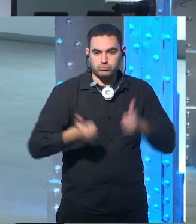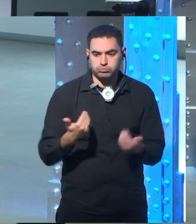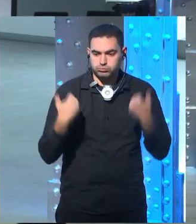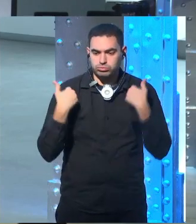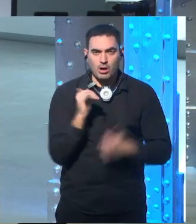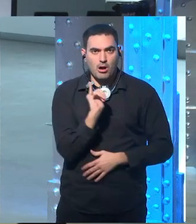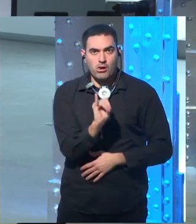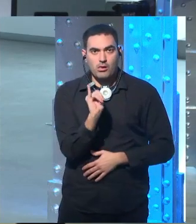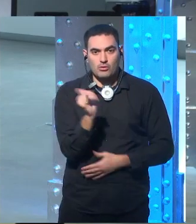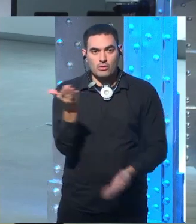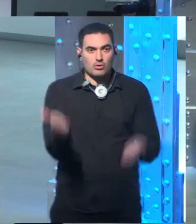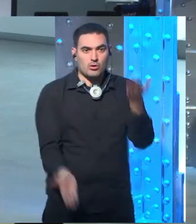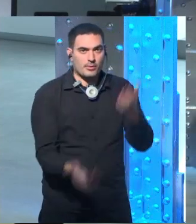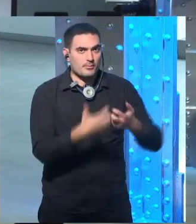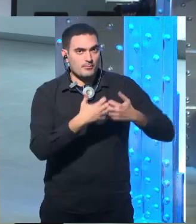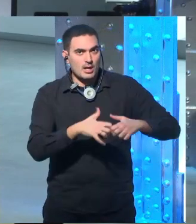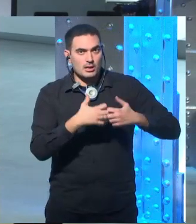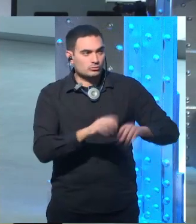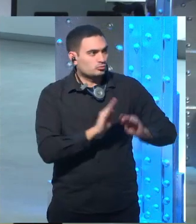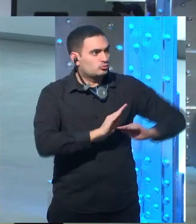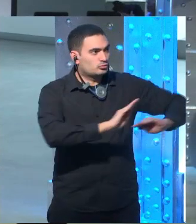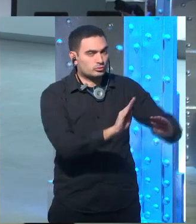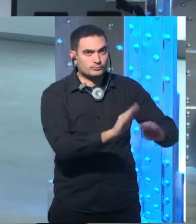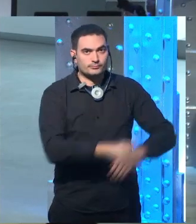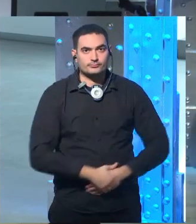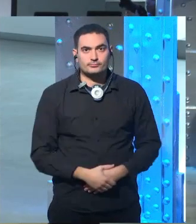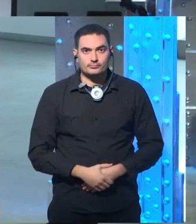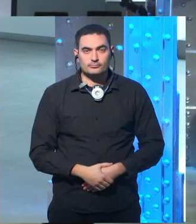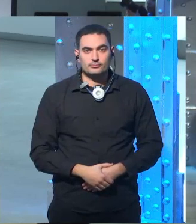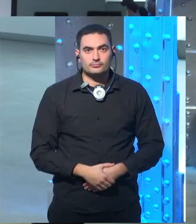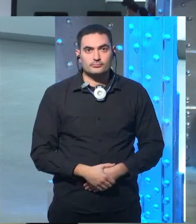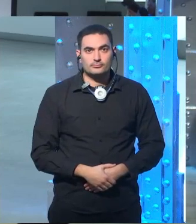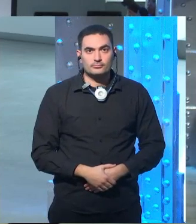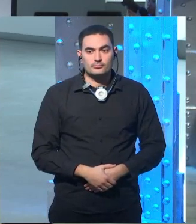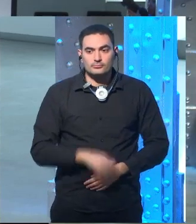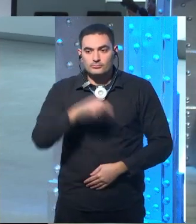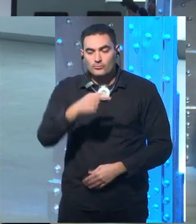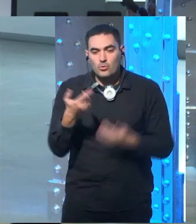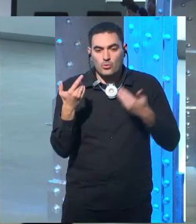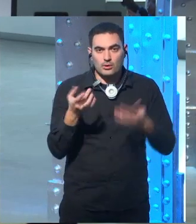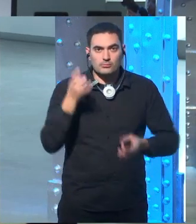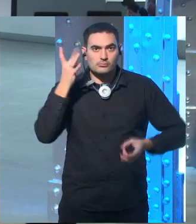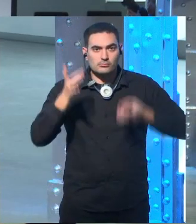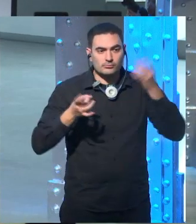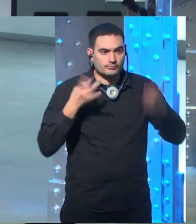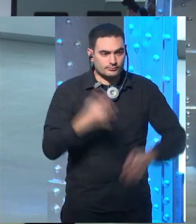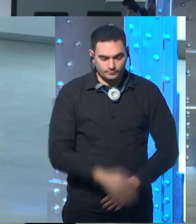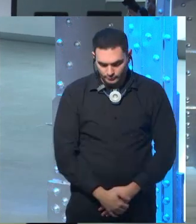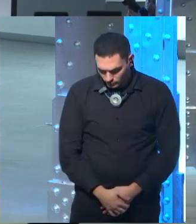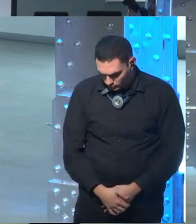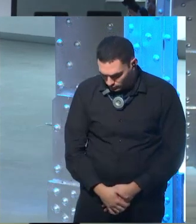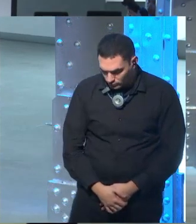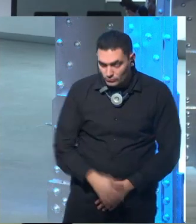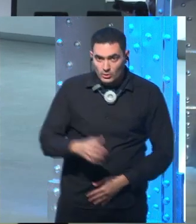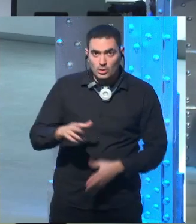from now. And those are complex social interactions, creativity, and the perception and manipulation